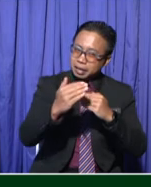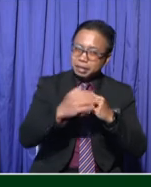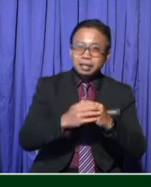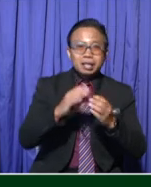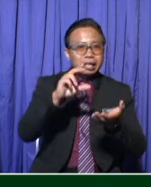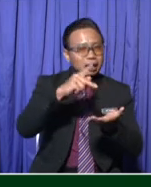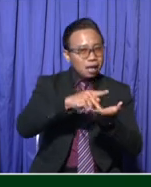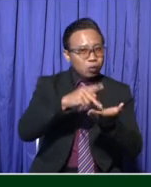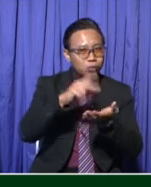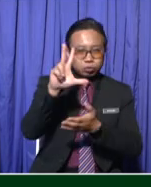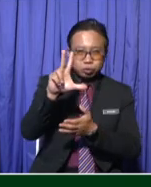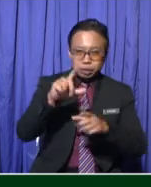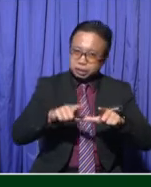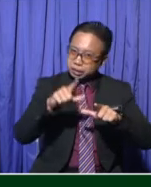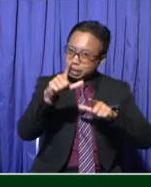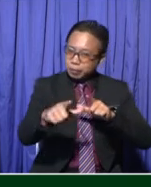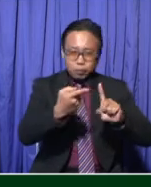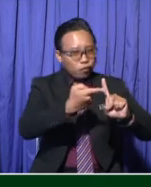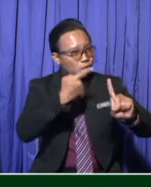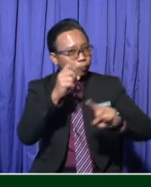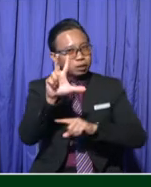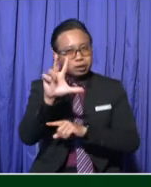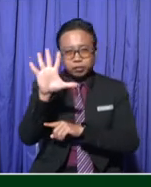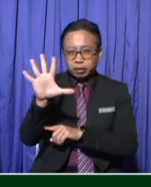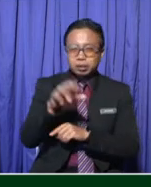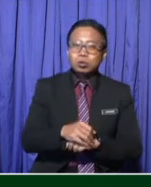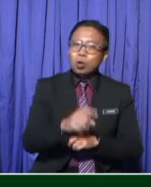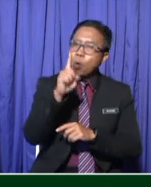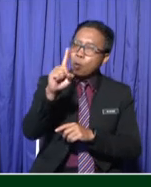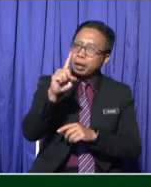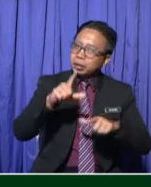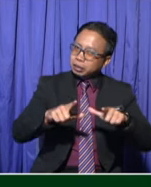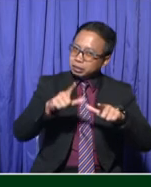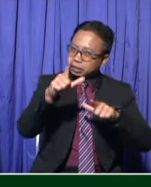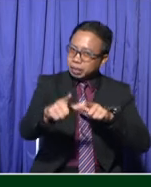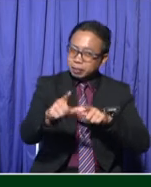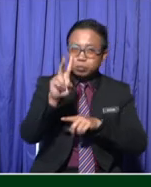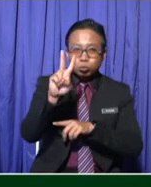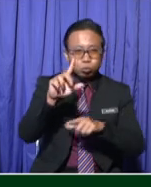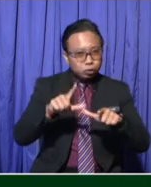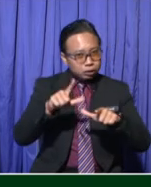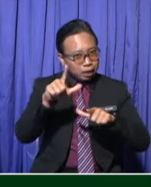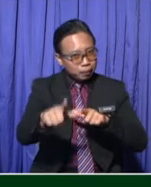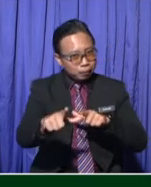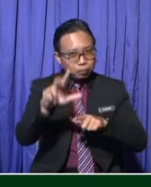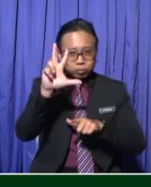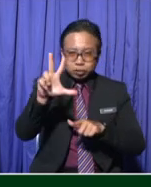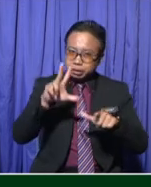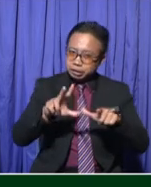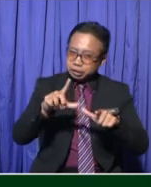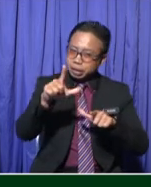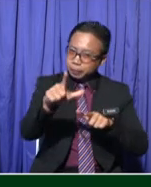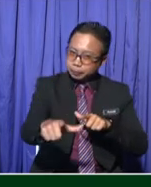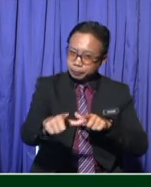3 steps from 35. 1 step, 2 step, 3 step.